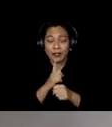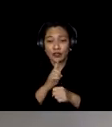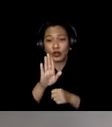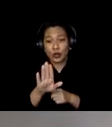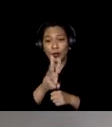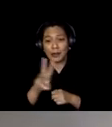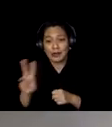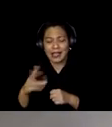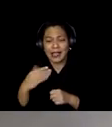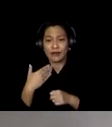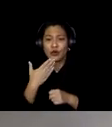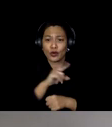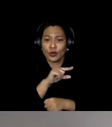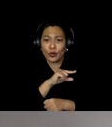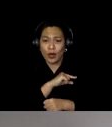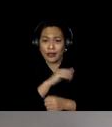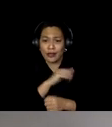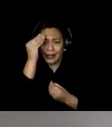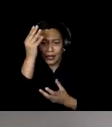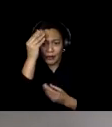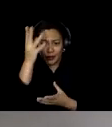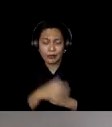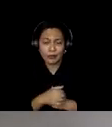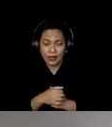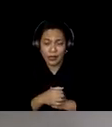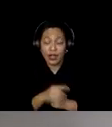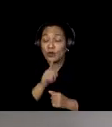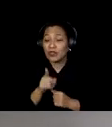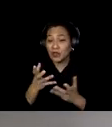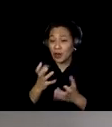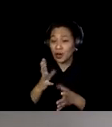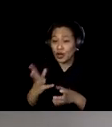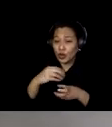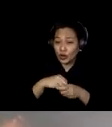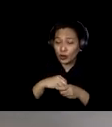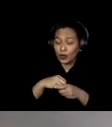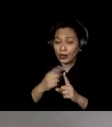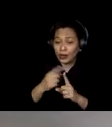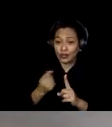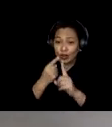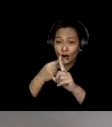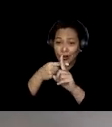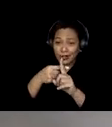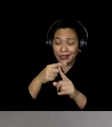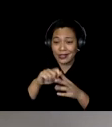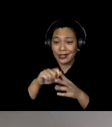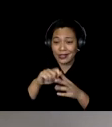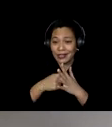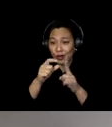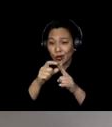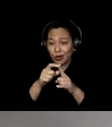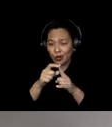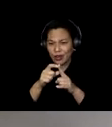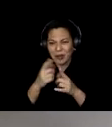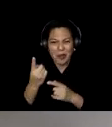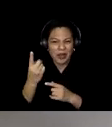want to read. And as I mentioned before, you want to try to include your target keyword in your copy like